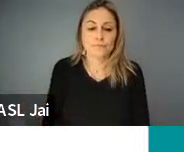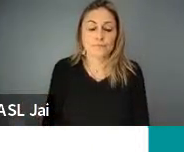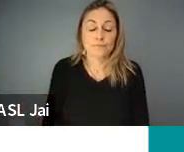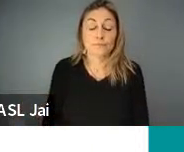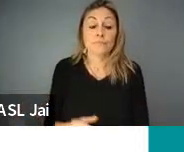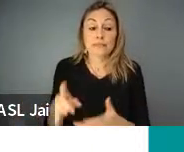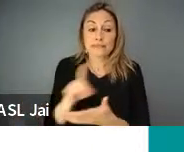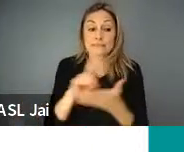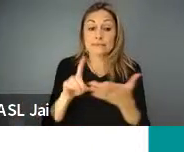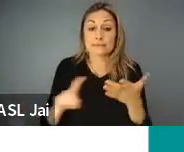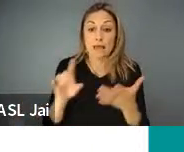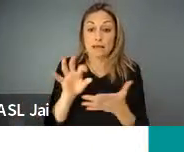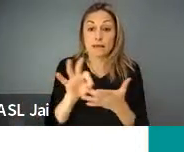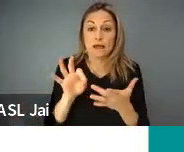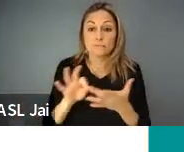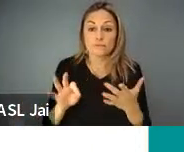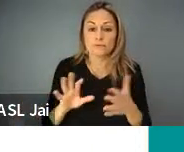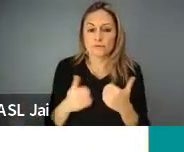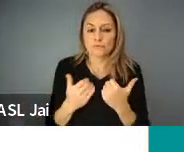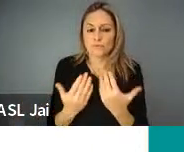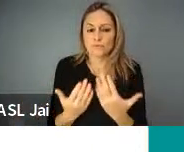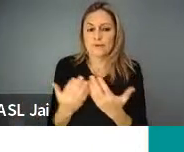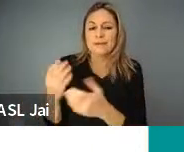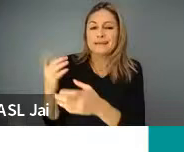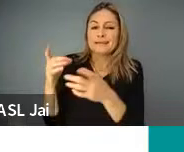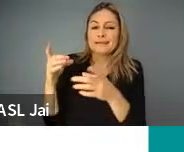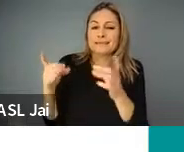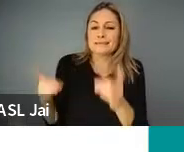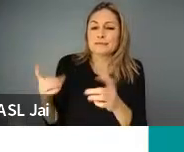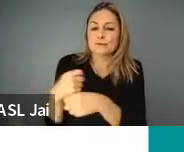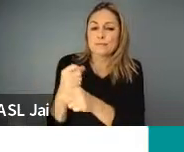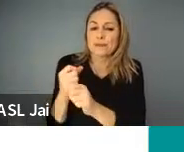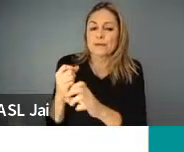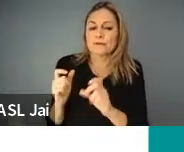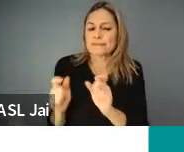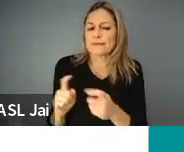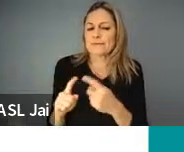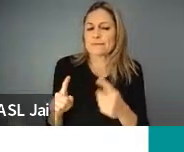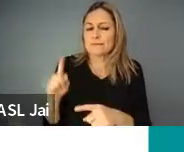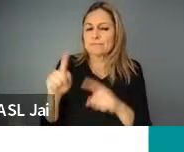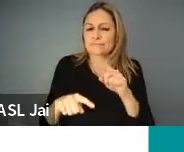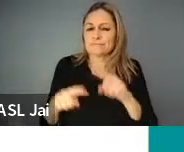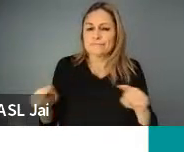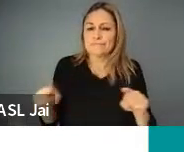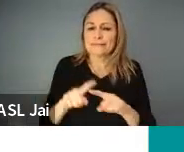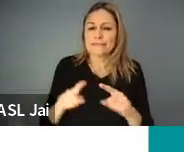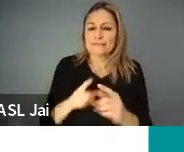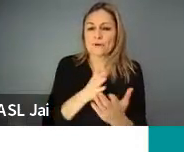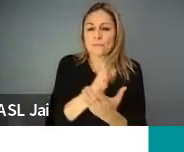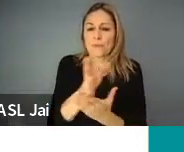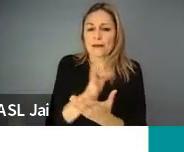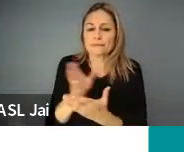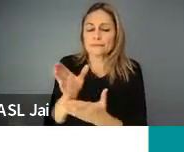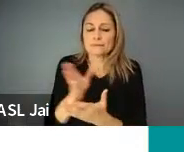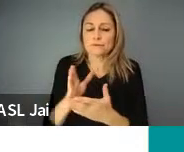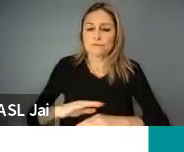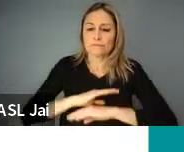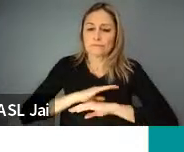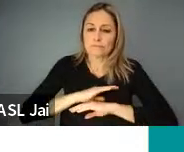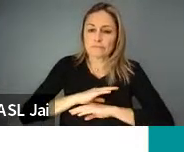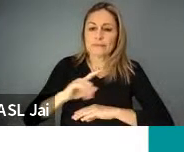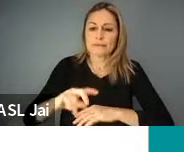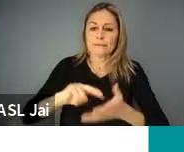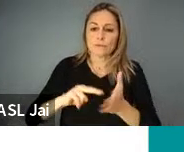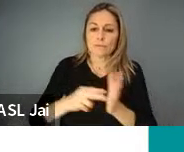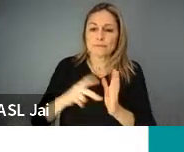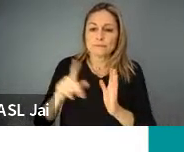Design options also give decision makers a variety of paths to consider in fulfilling the purpose and need. There's not always